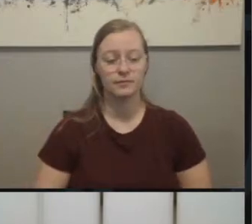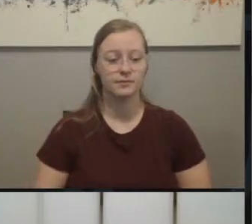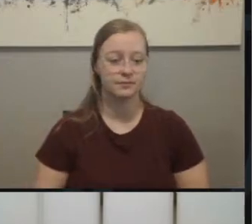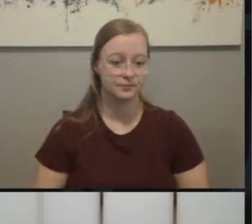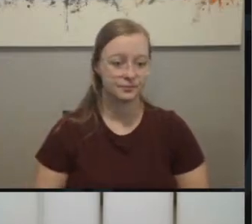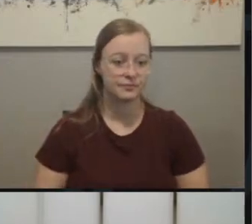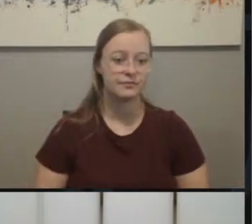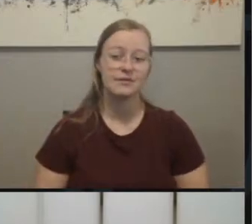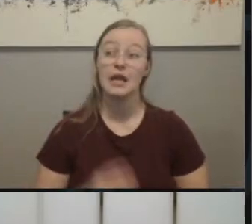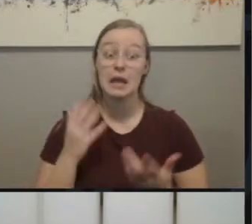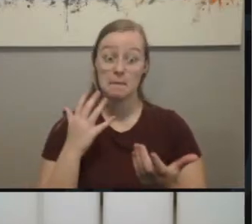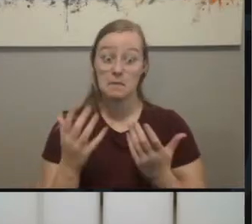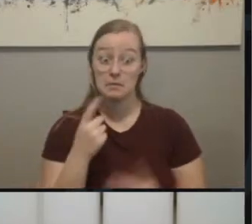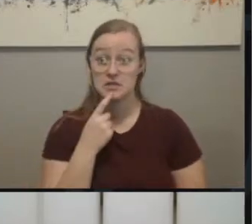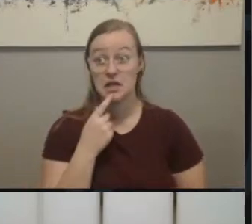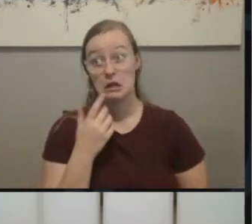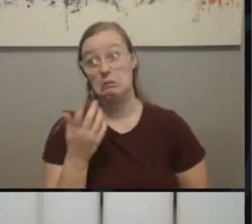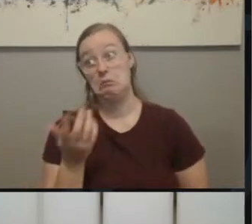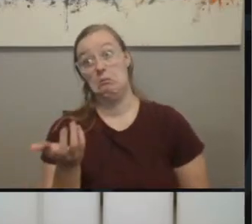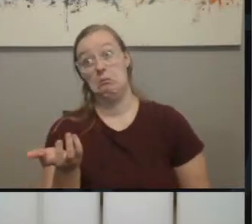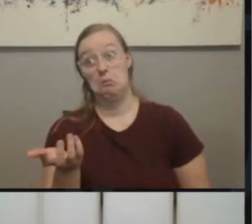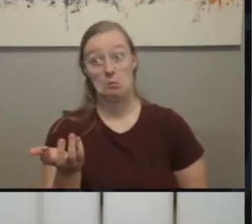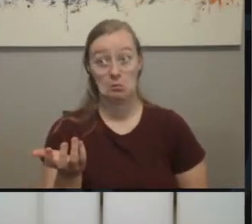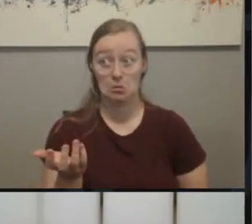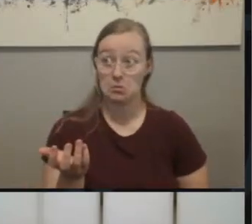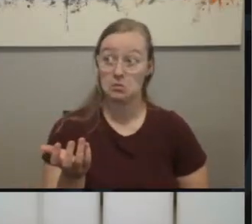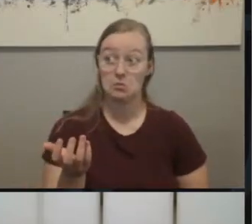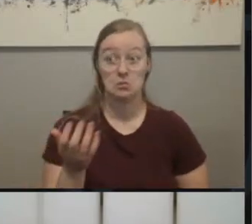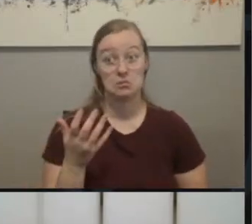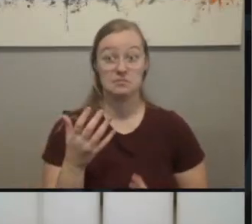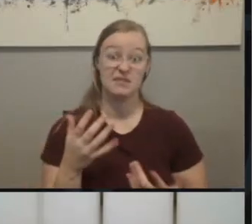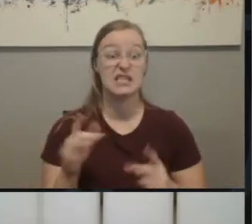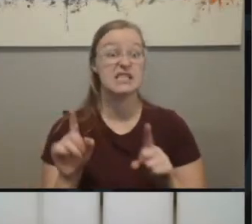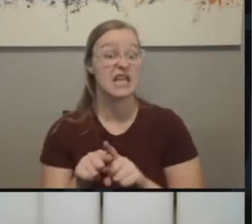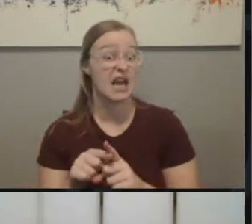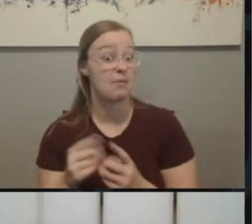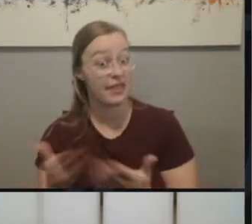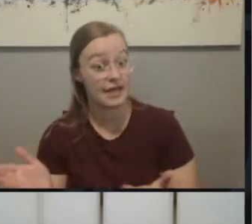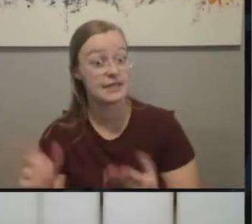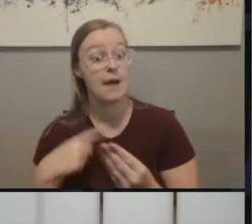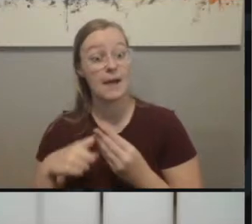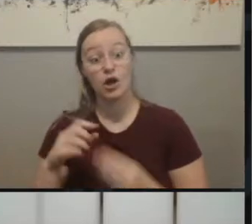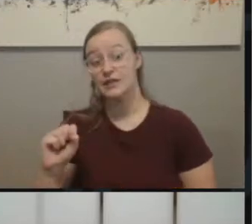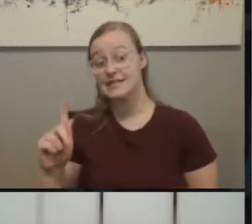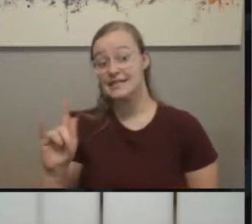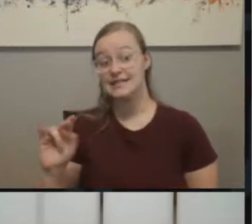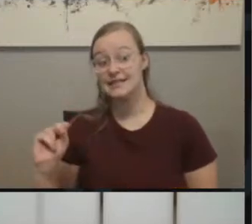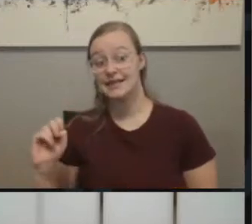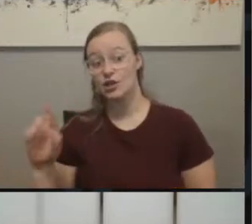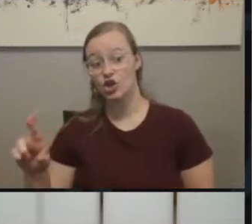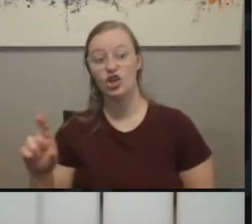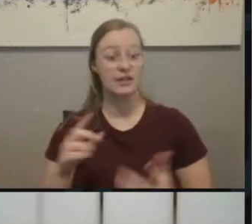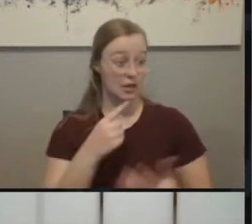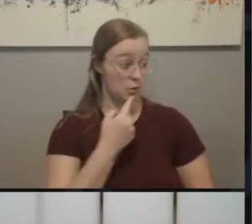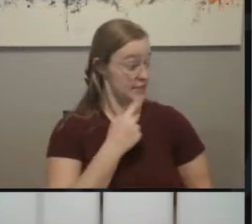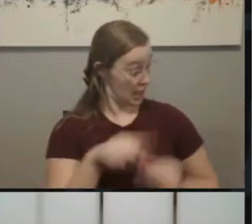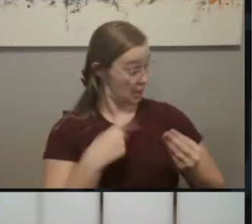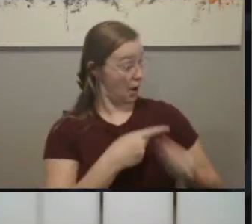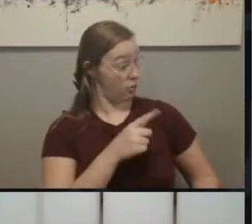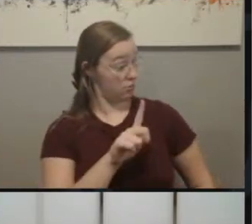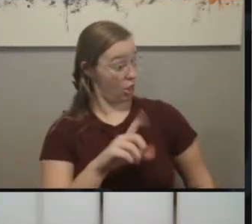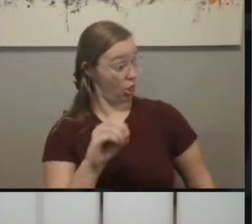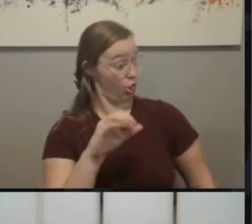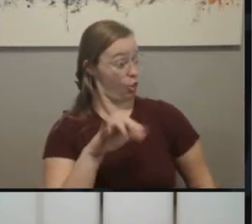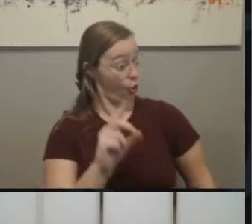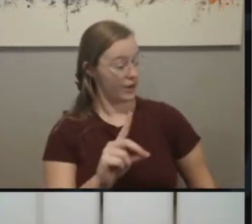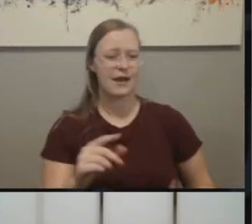And we might say virtually the same things about Skinner that we say about Lloyd. They led